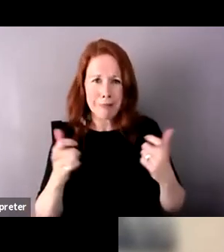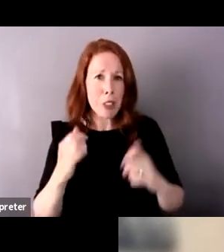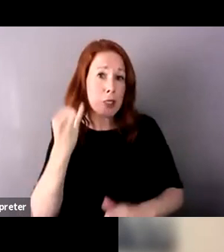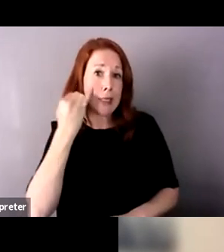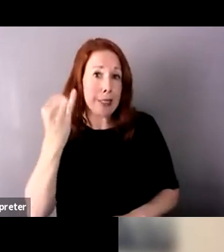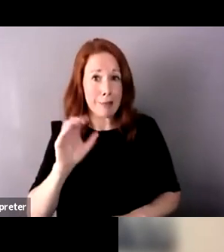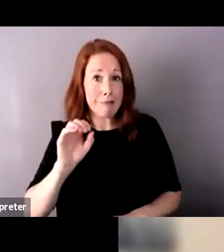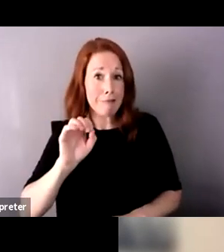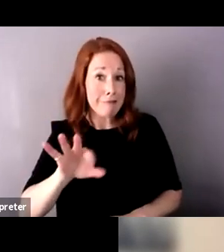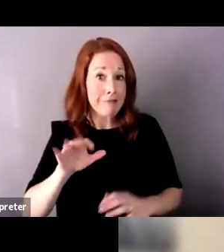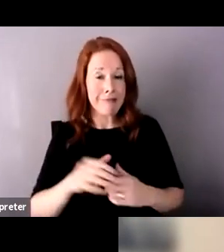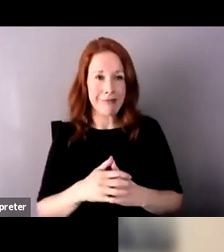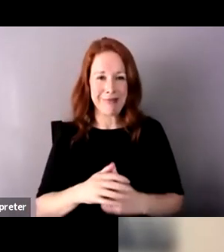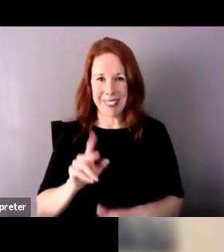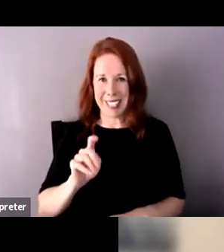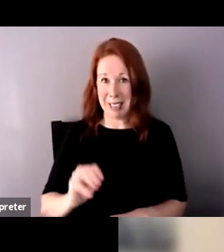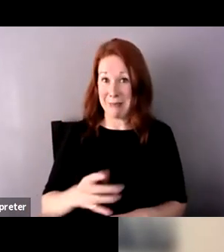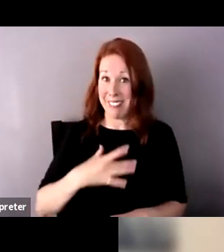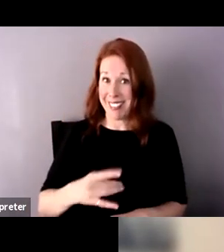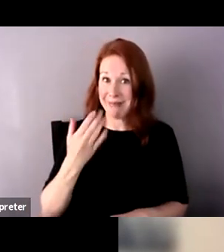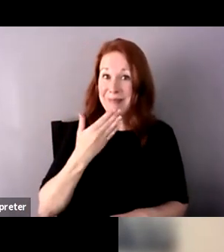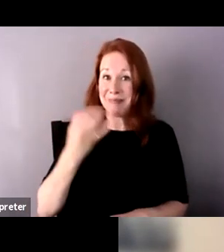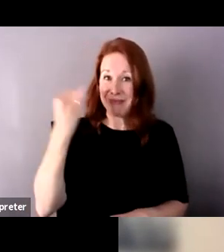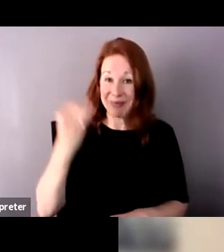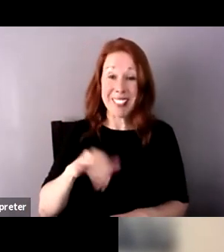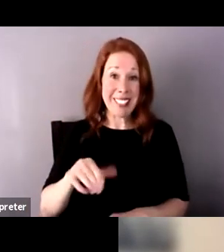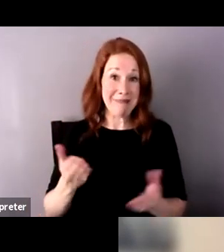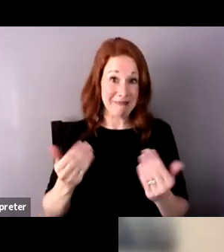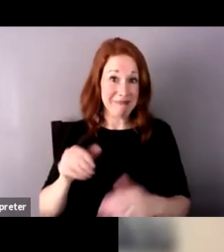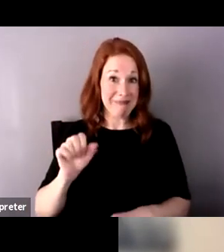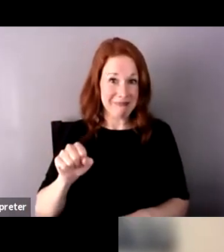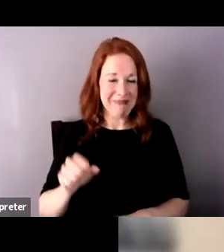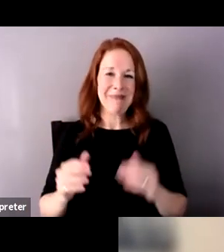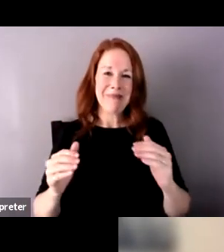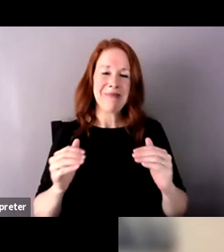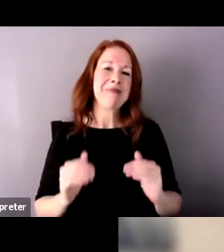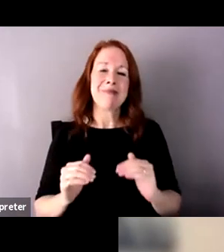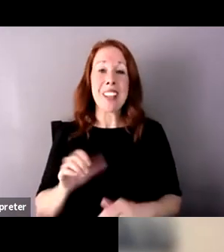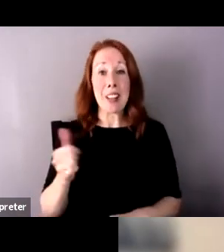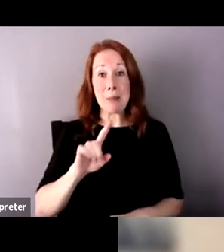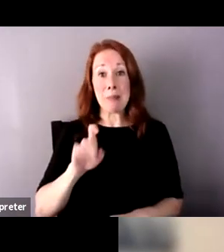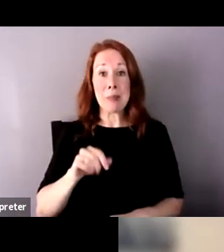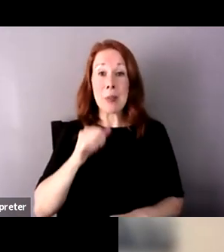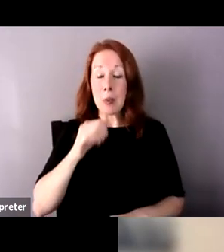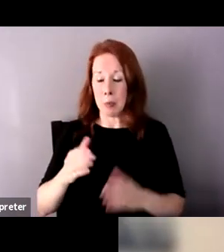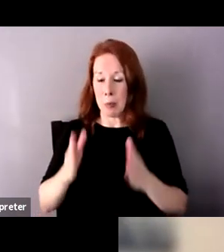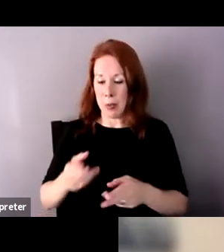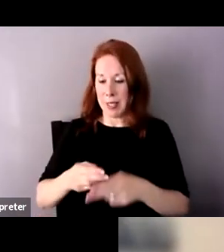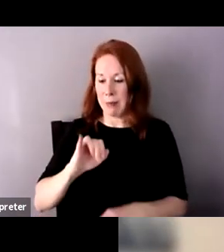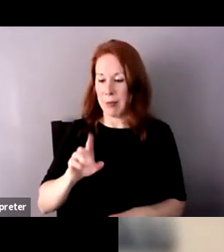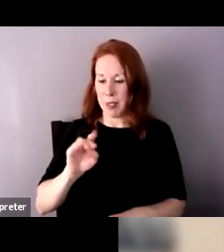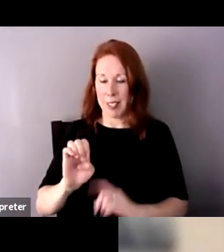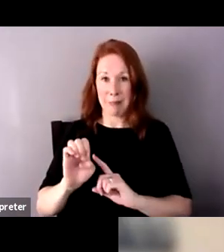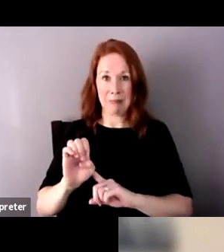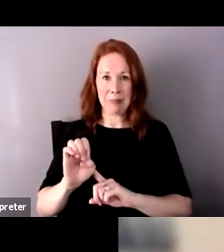idea. I like it. Yes, please. There's another question here from Jade. On a similar vein,